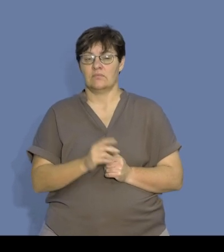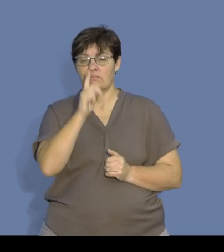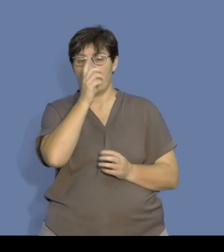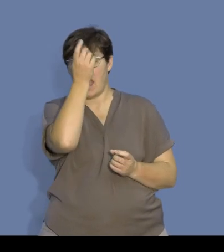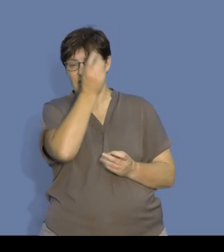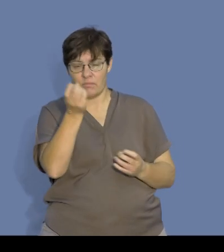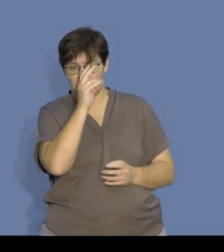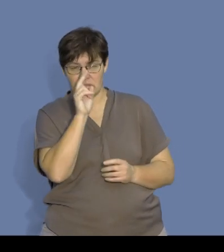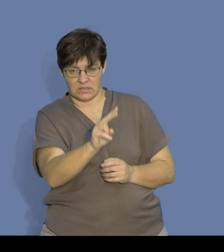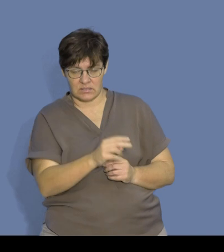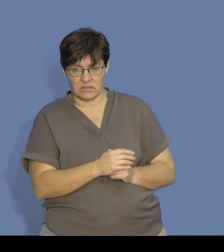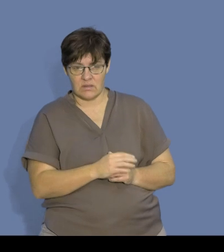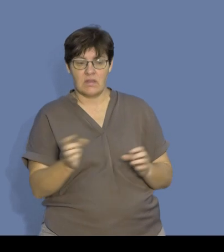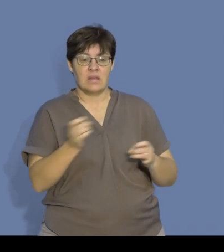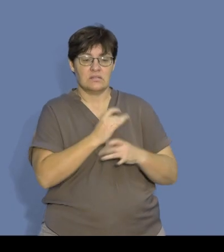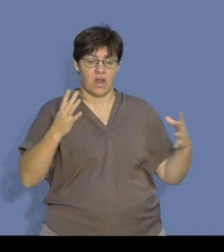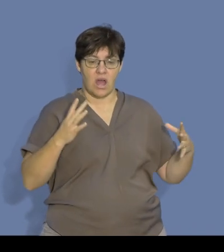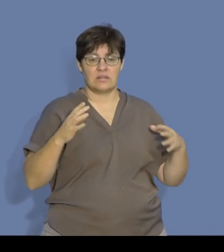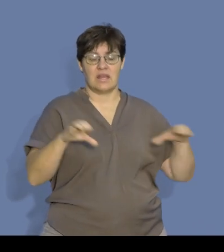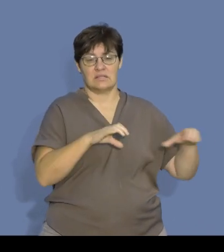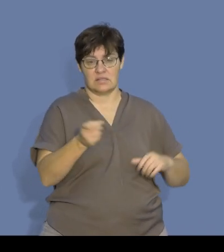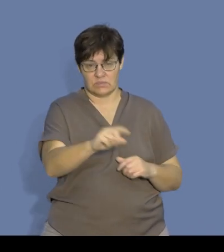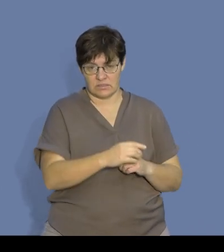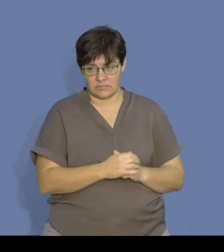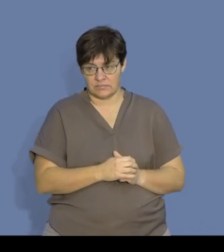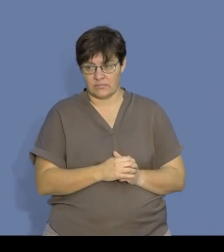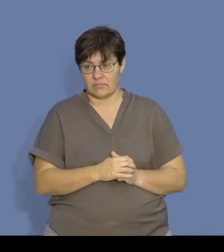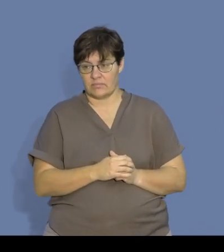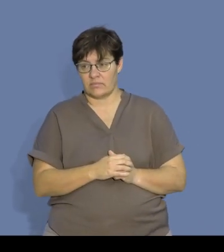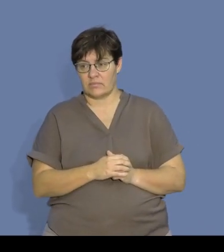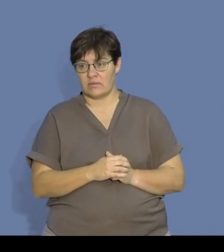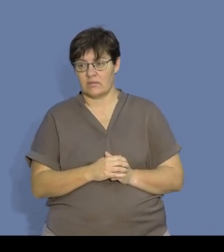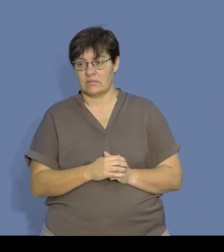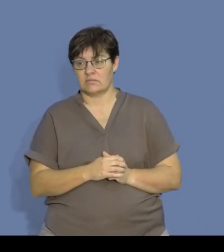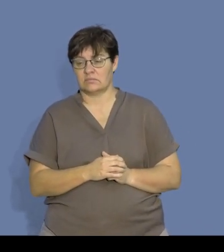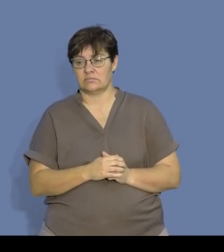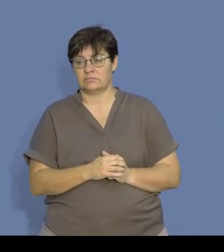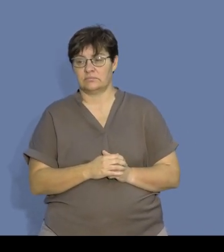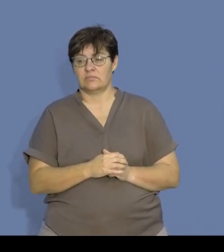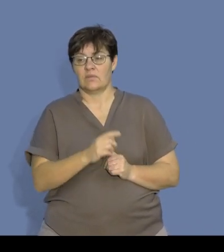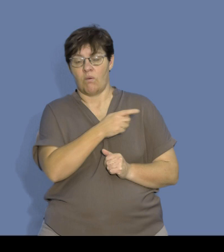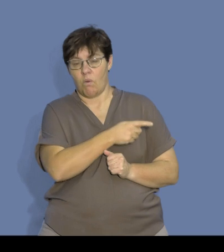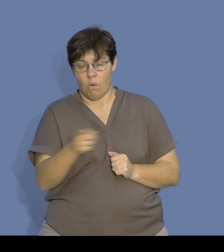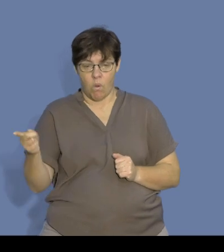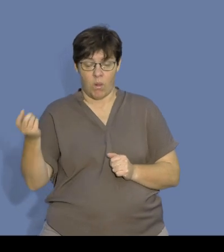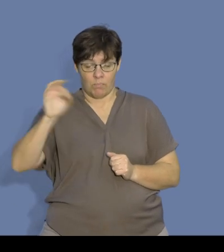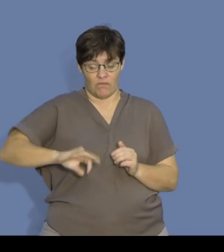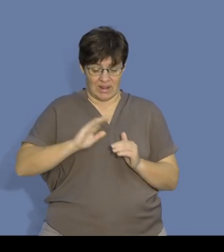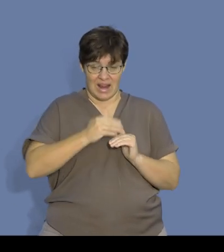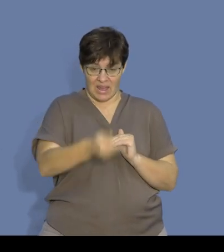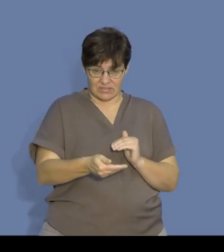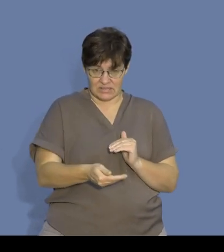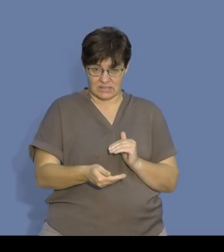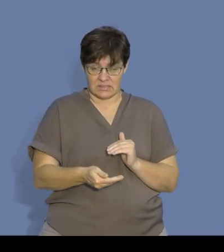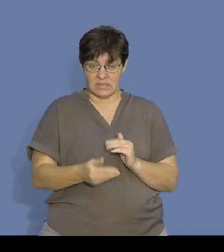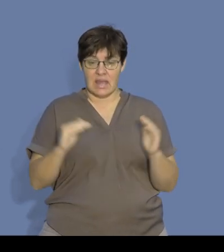Okay, so looking at the information, I think it was at the beginning of the exercise, right? The last point, all